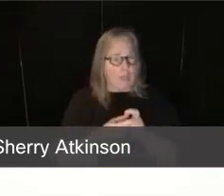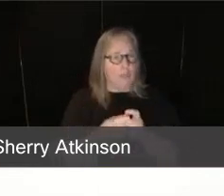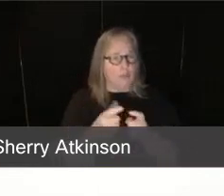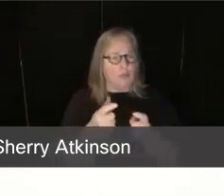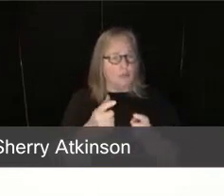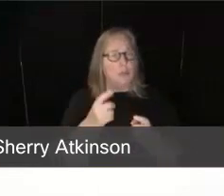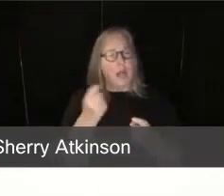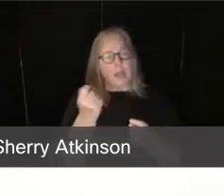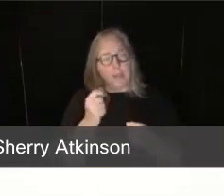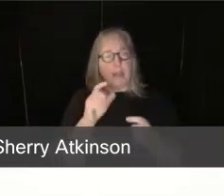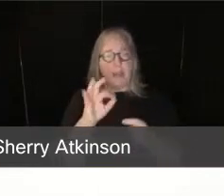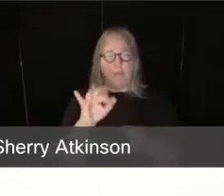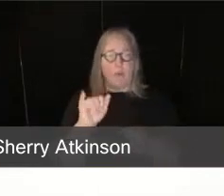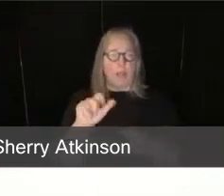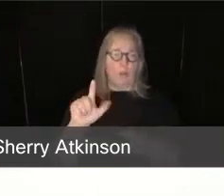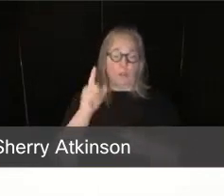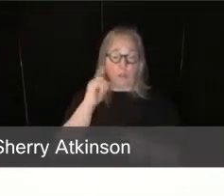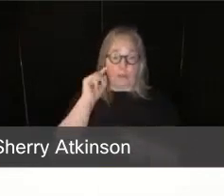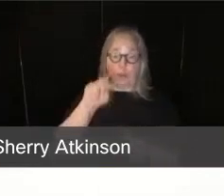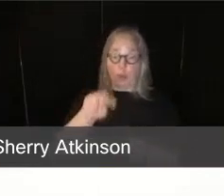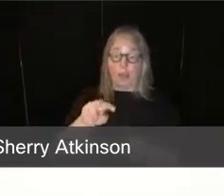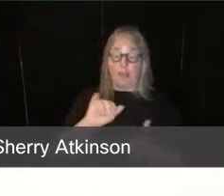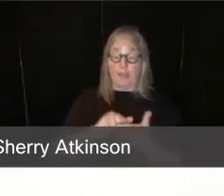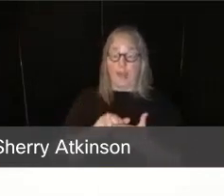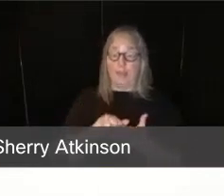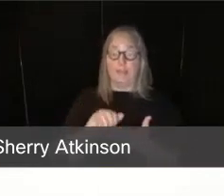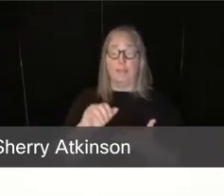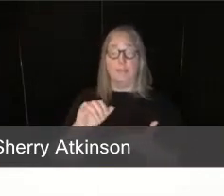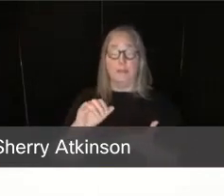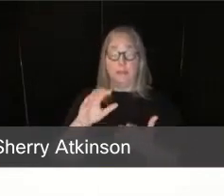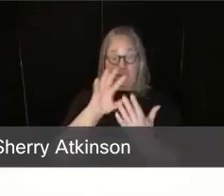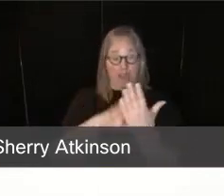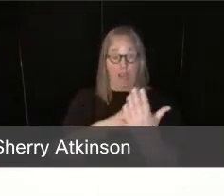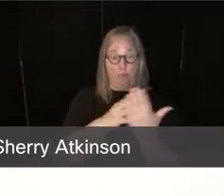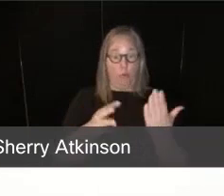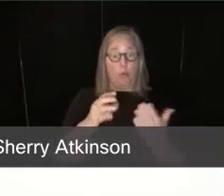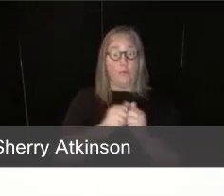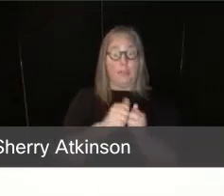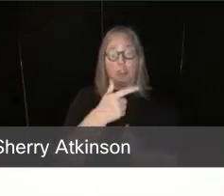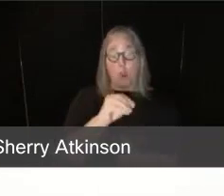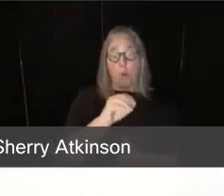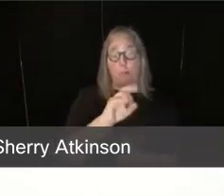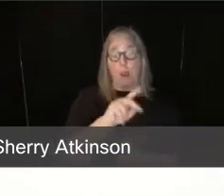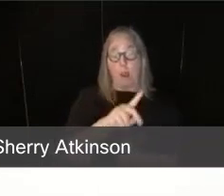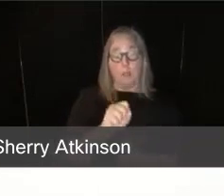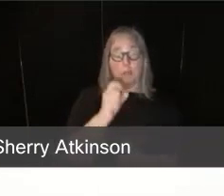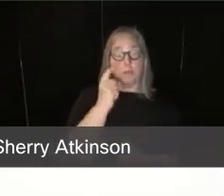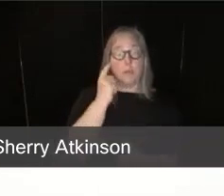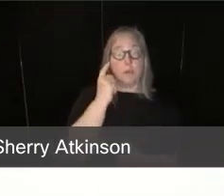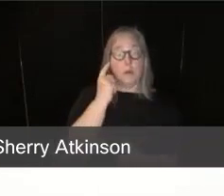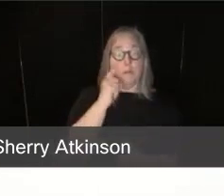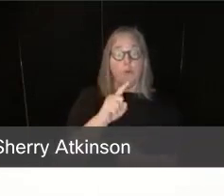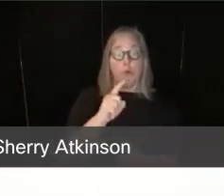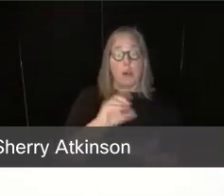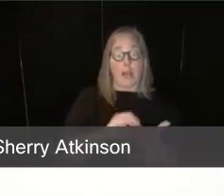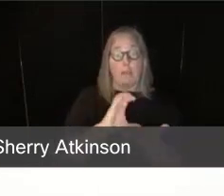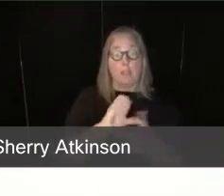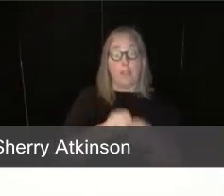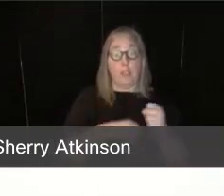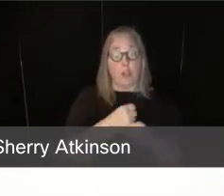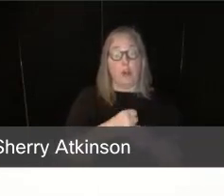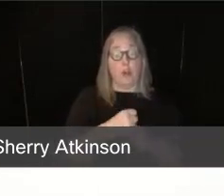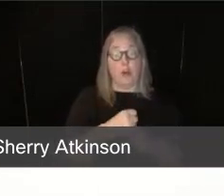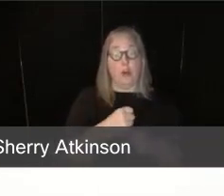with GO bonds for the 5-year capital program, in the FY20 CIP